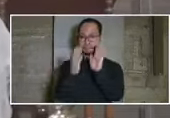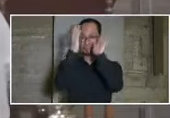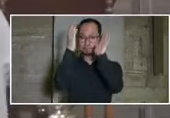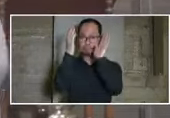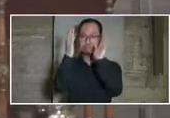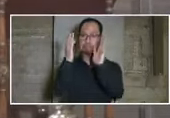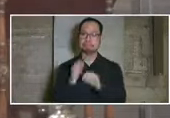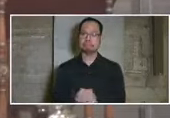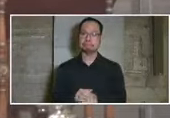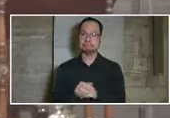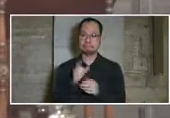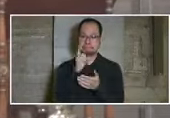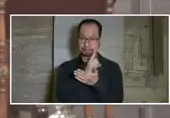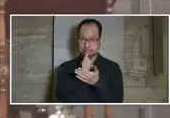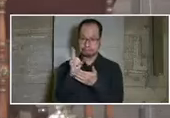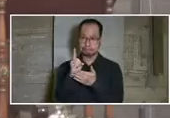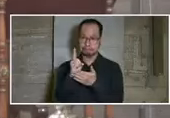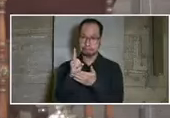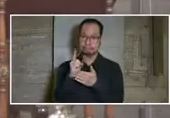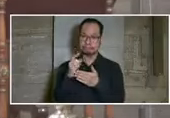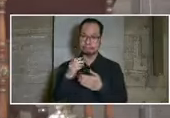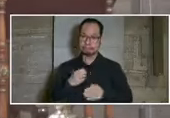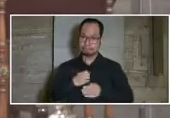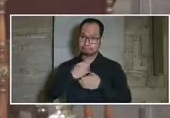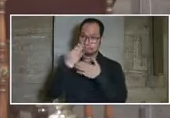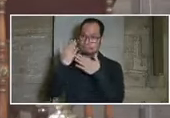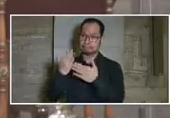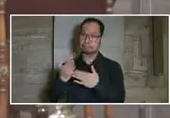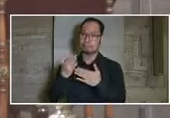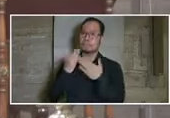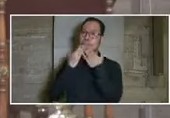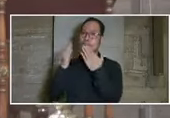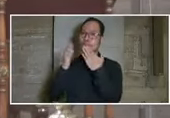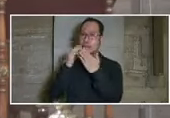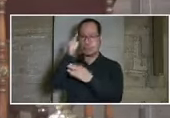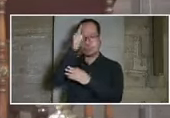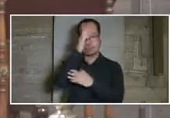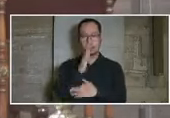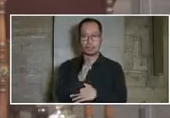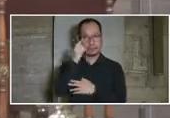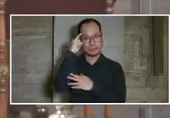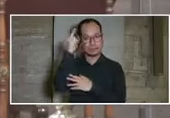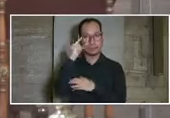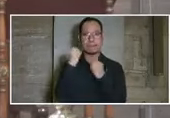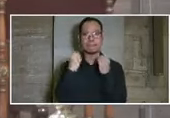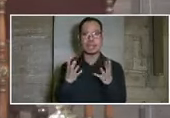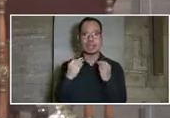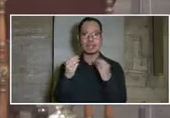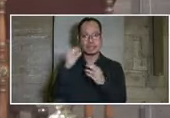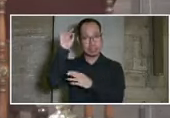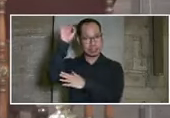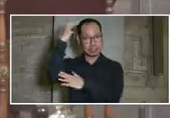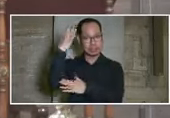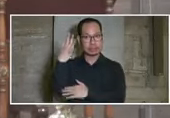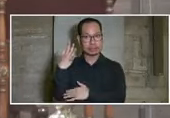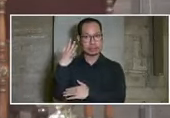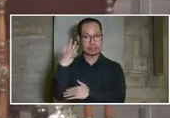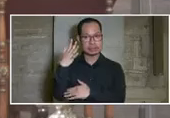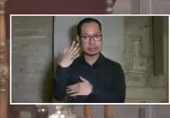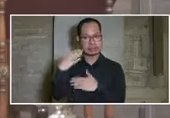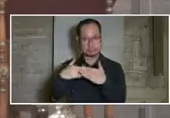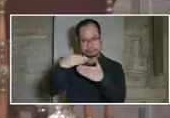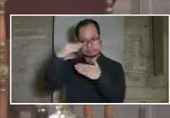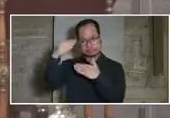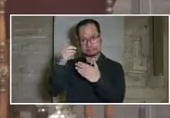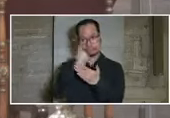also express our gratitude and our thanksgiving to God for the many graces the past week